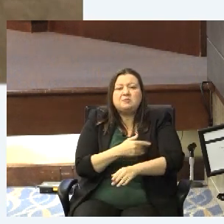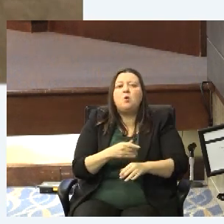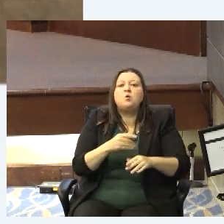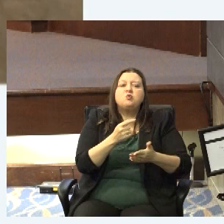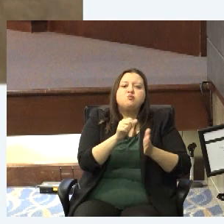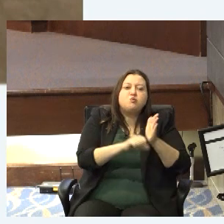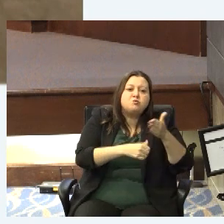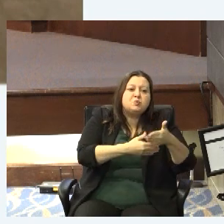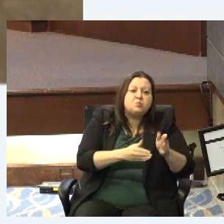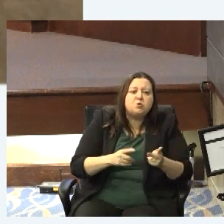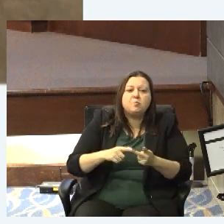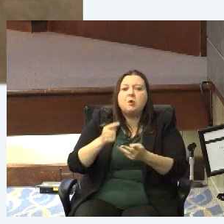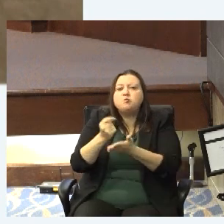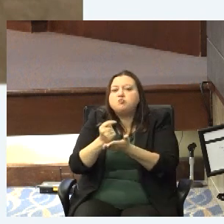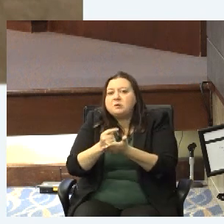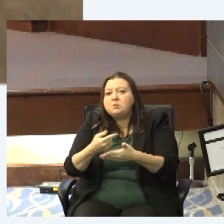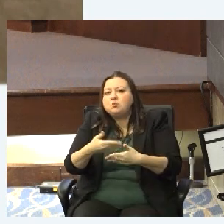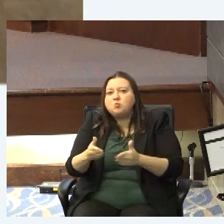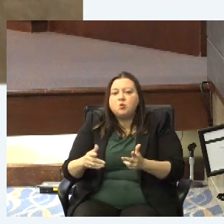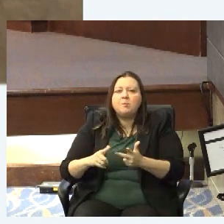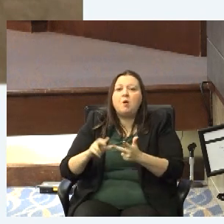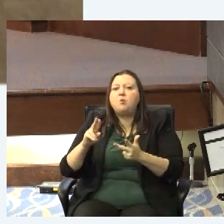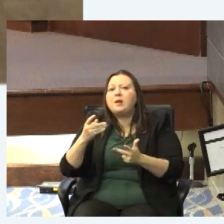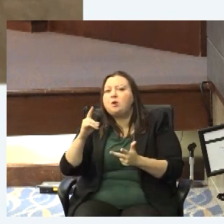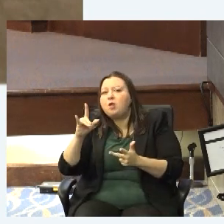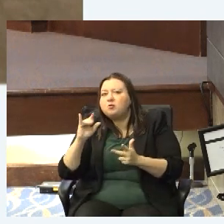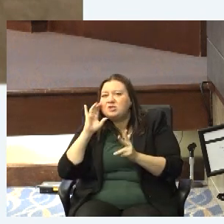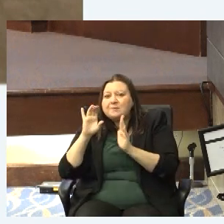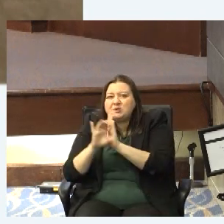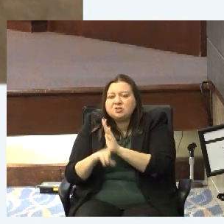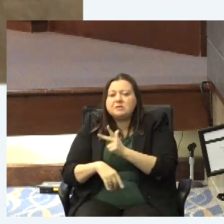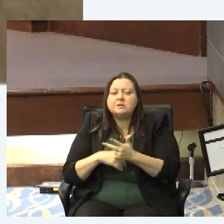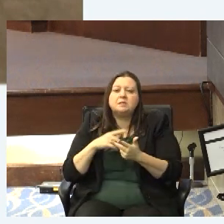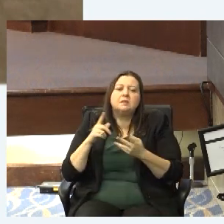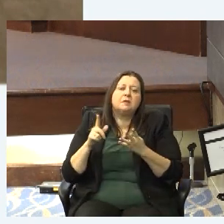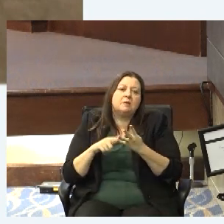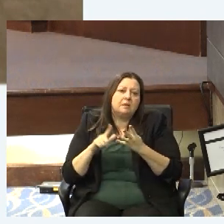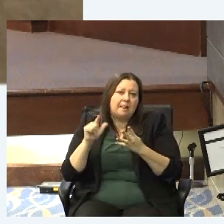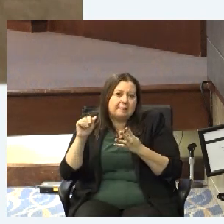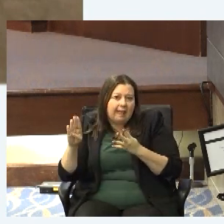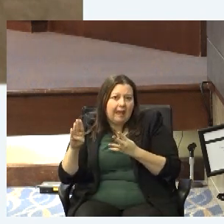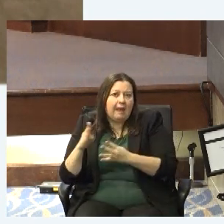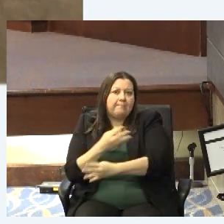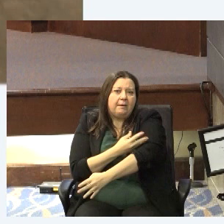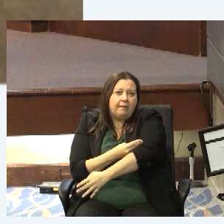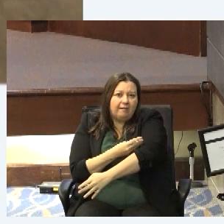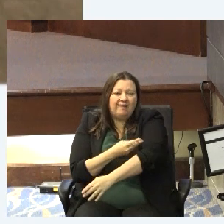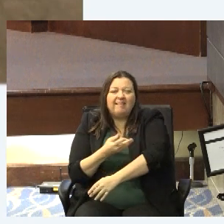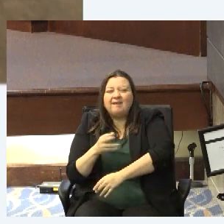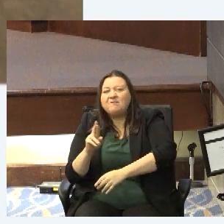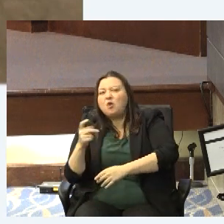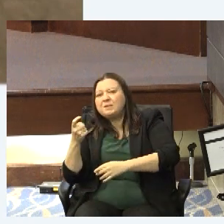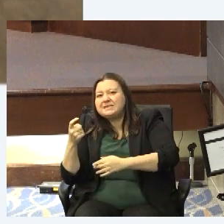that's connected to radiology, that is connected to lab and pharmacy.